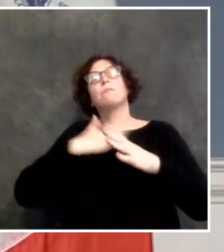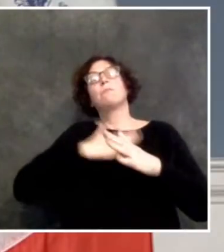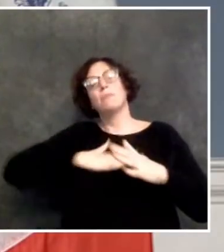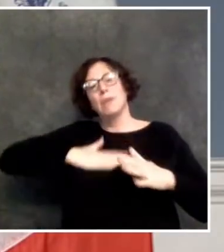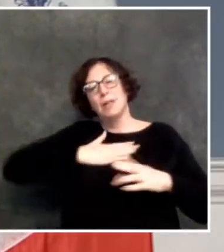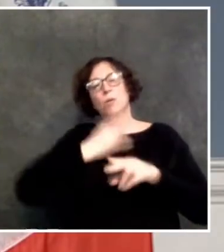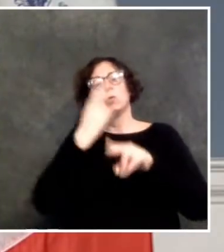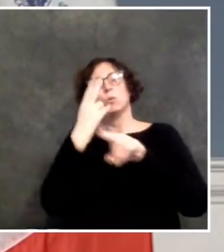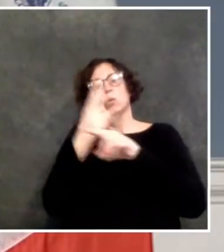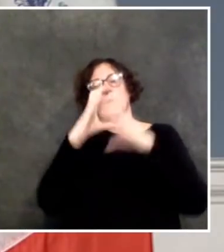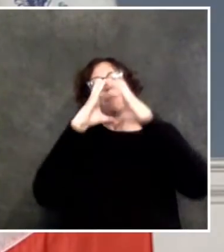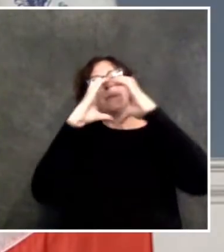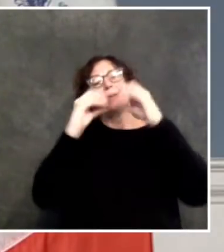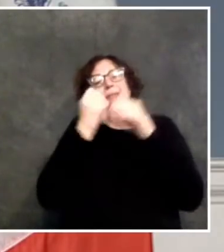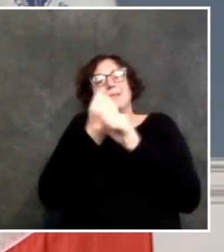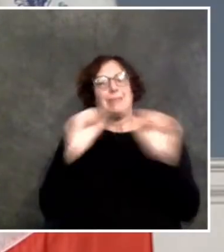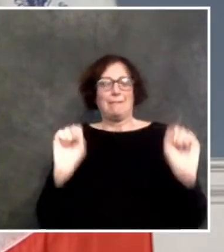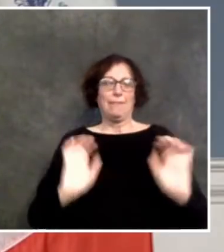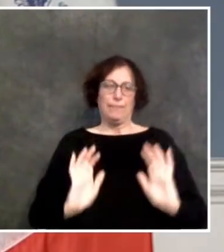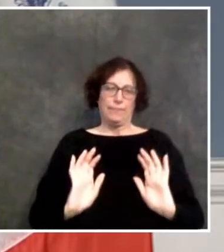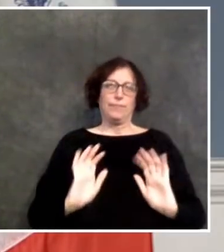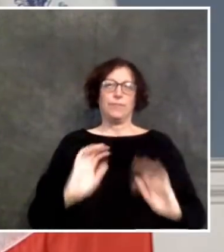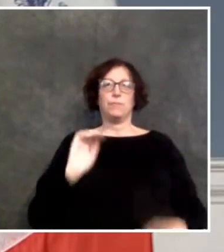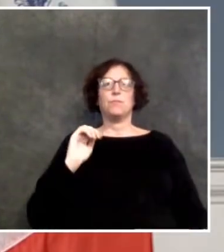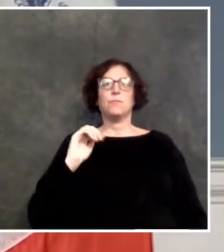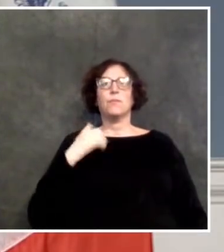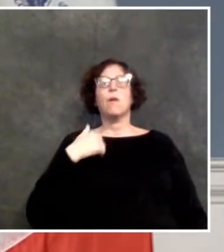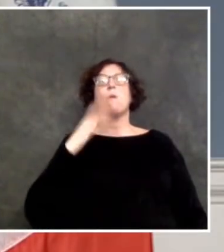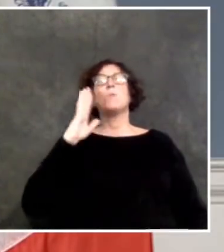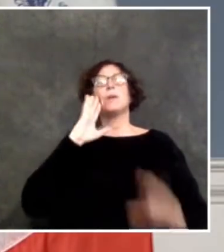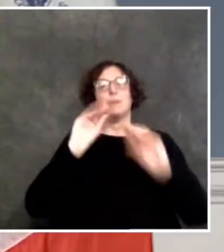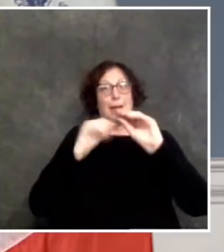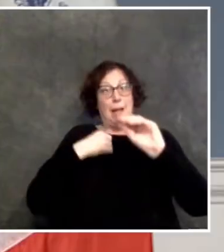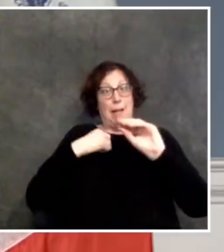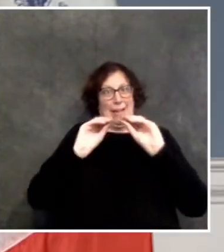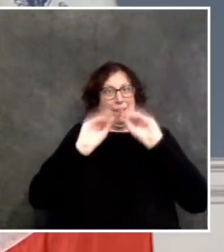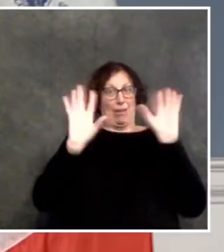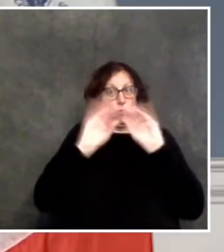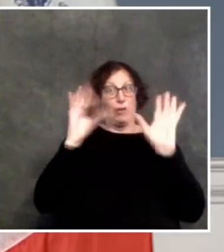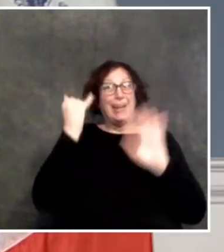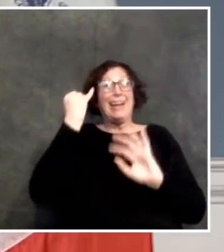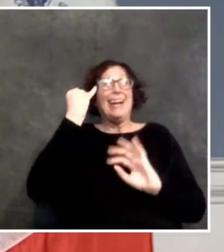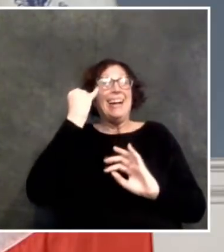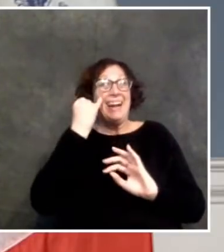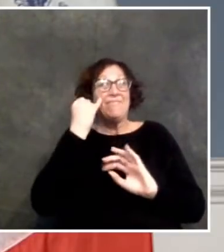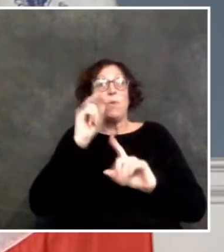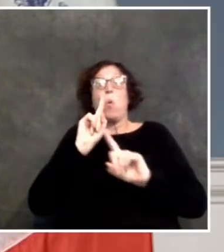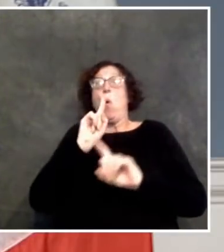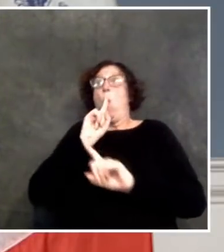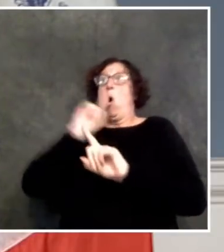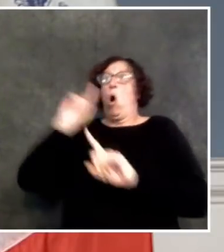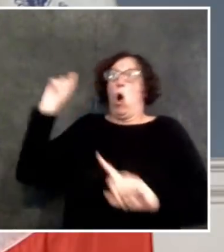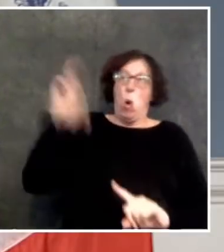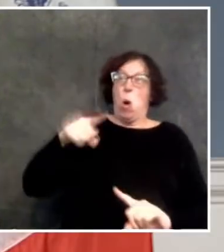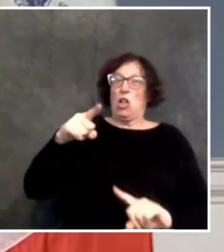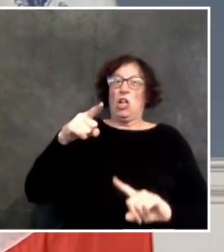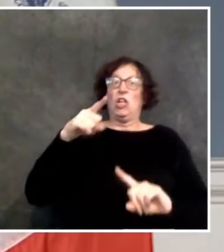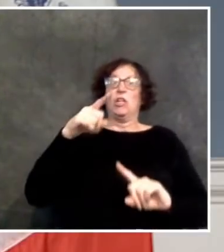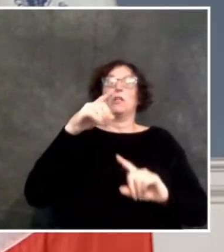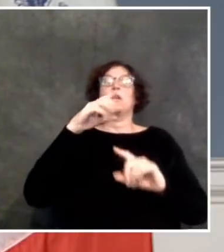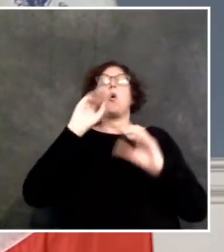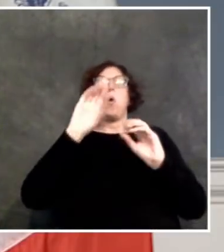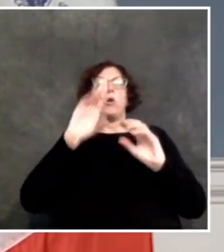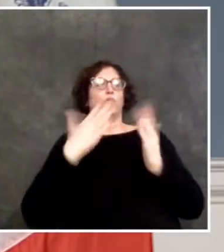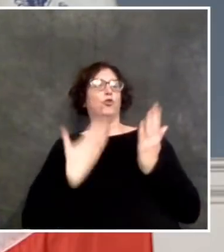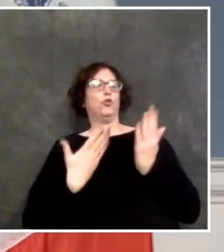under our emergency. We're very clear when something comes with penalties and when it doesn't. This right now